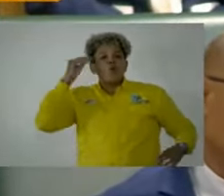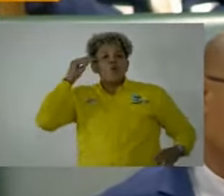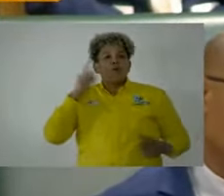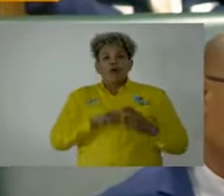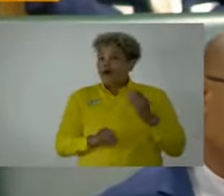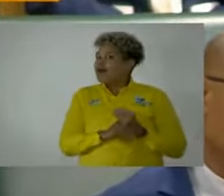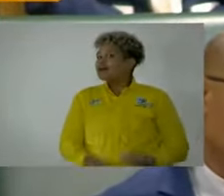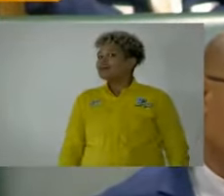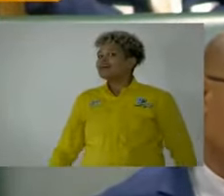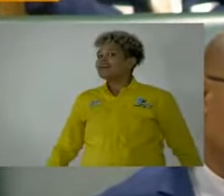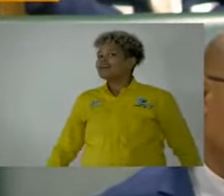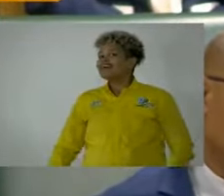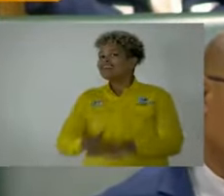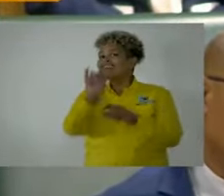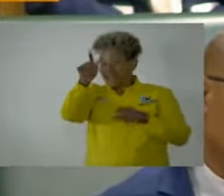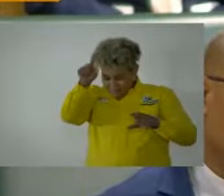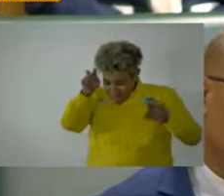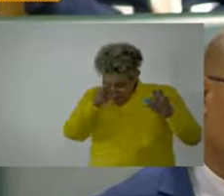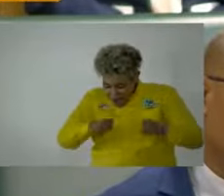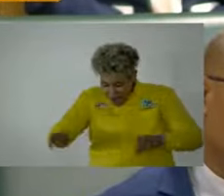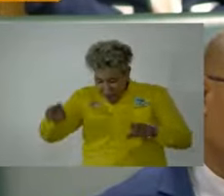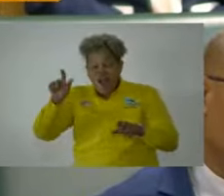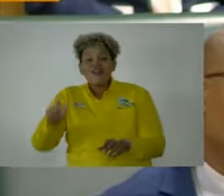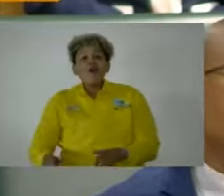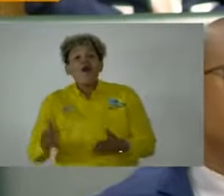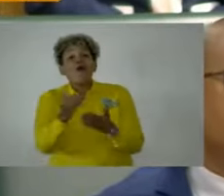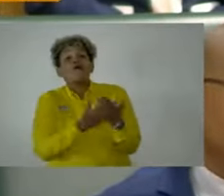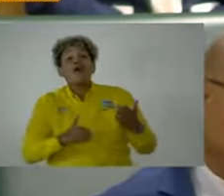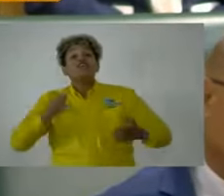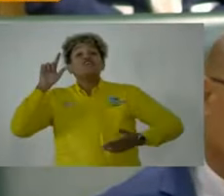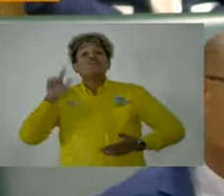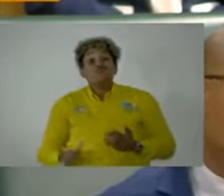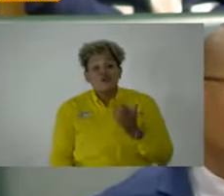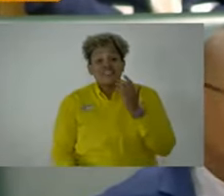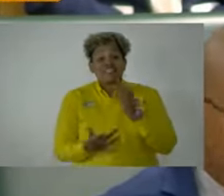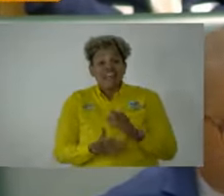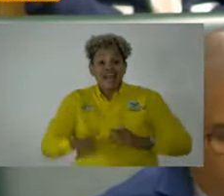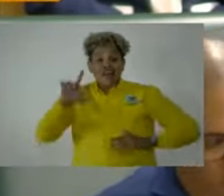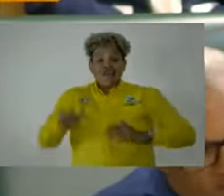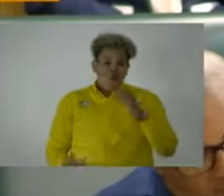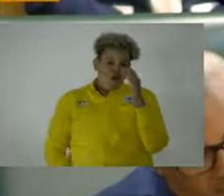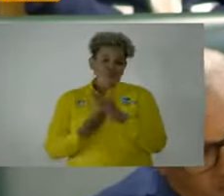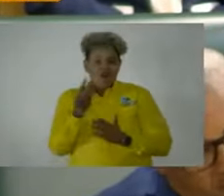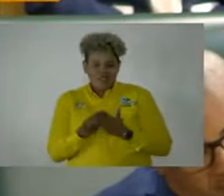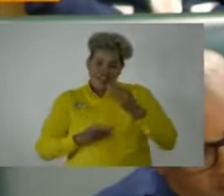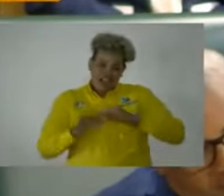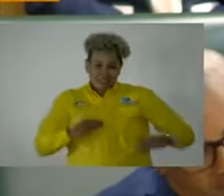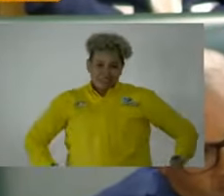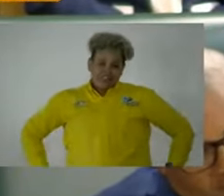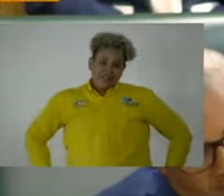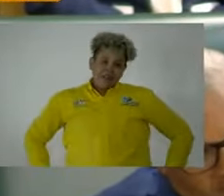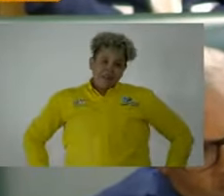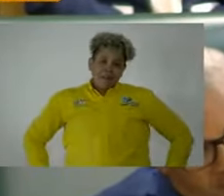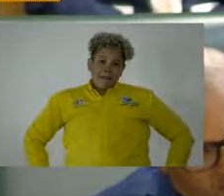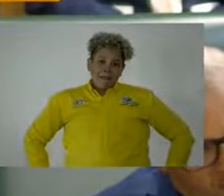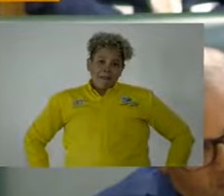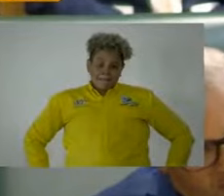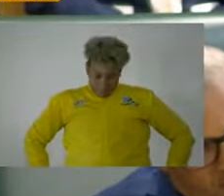that's why we must transition Jamaica from a low-wage, low-tech, low-growth economy.